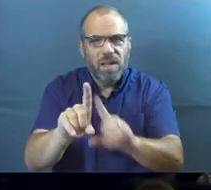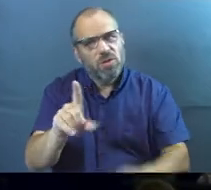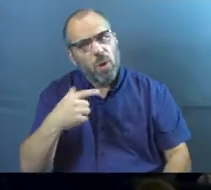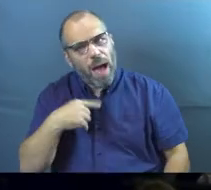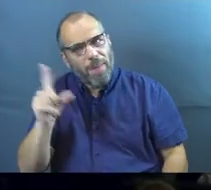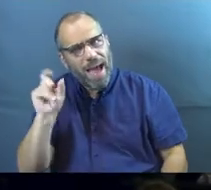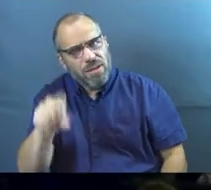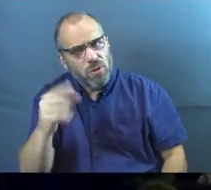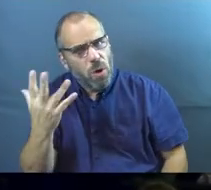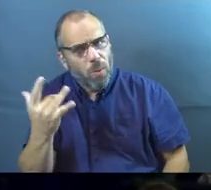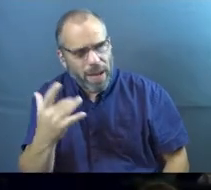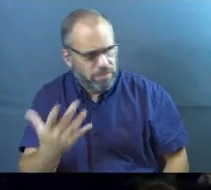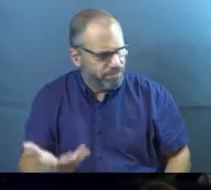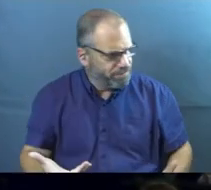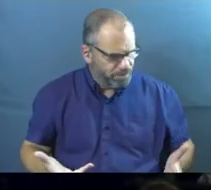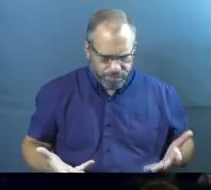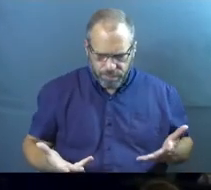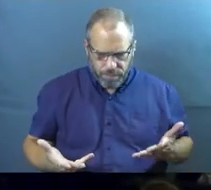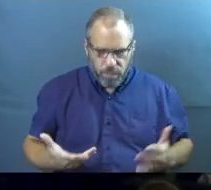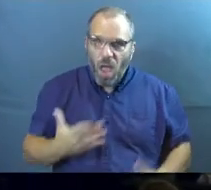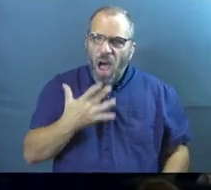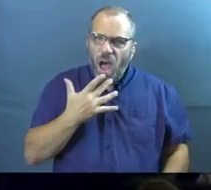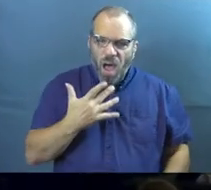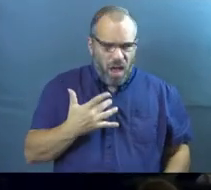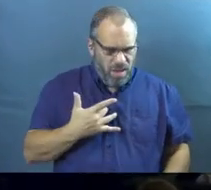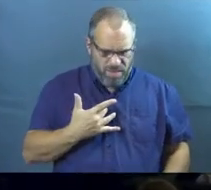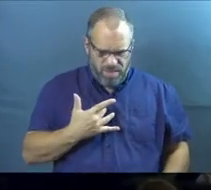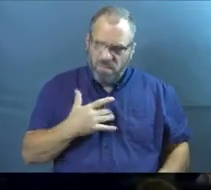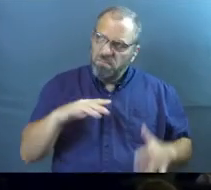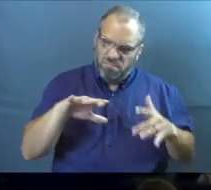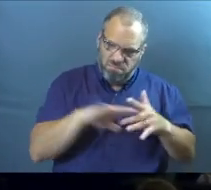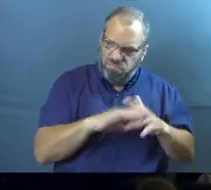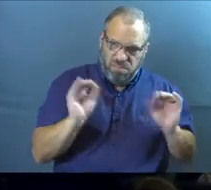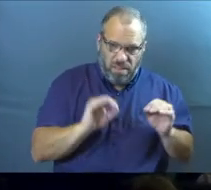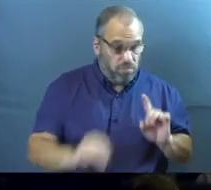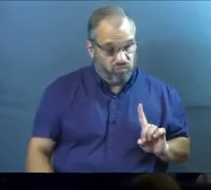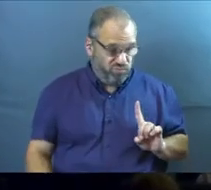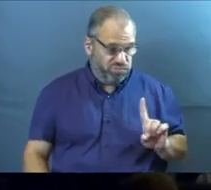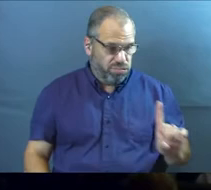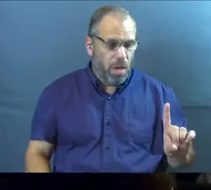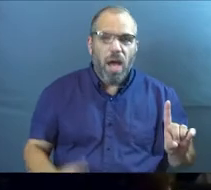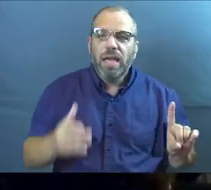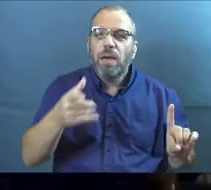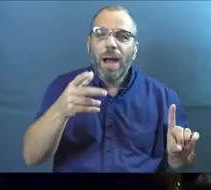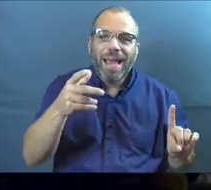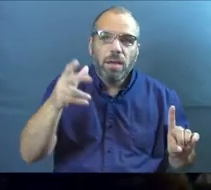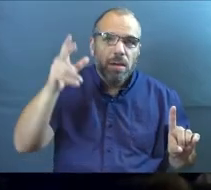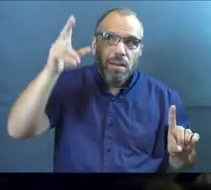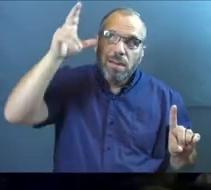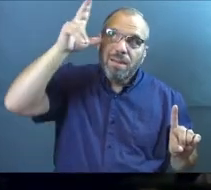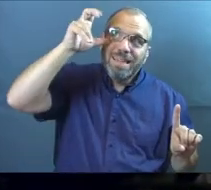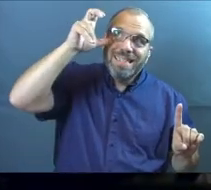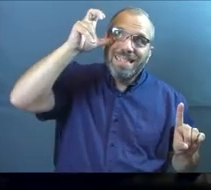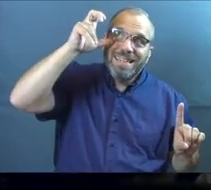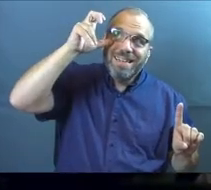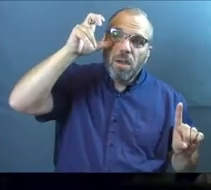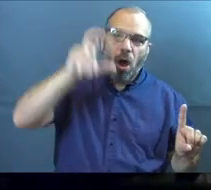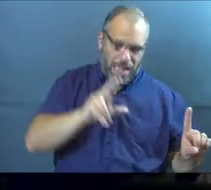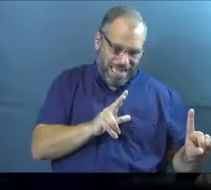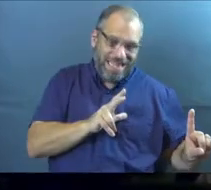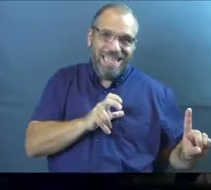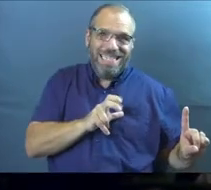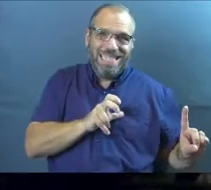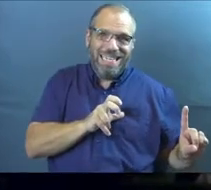ask the question because sometimes we don't feel like we're getting interrupted by God because we've stopped listening. We've stopped